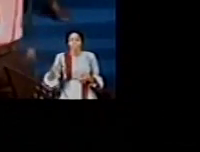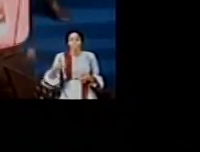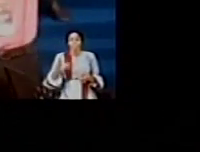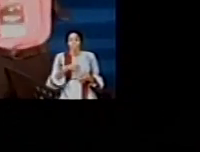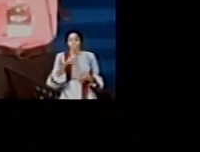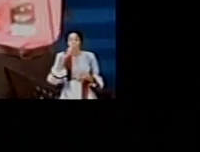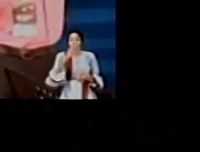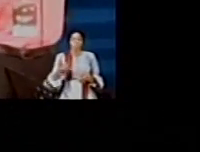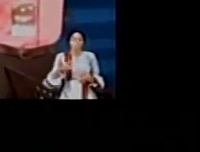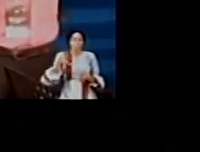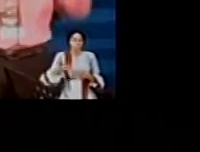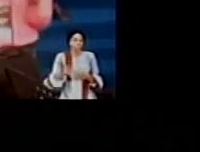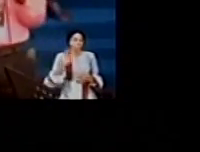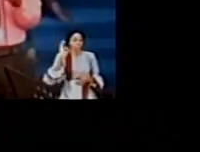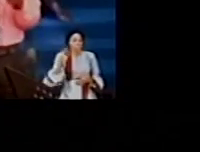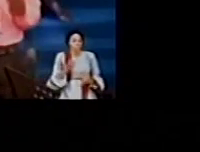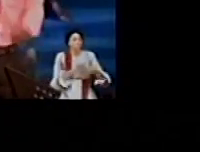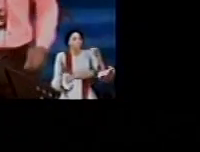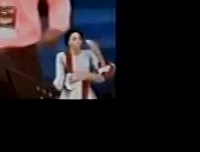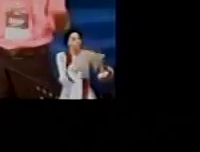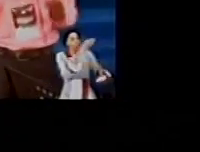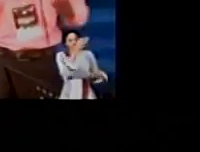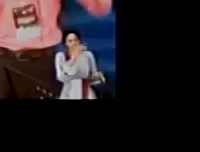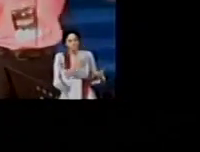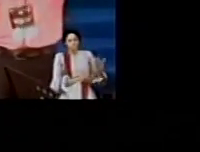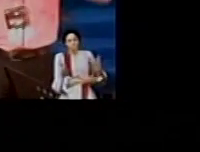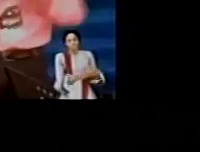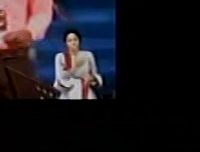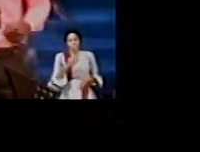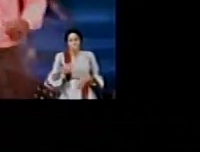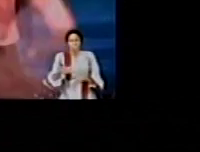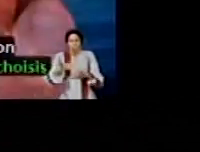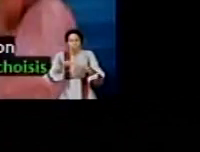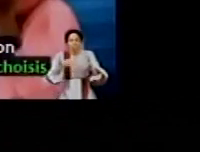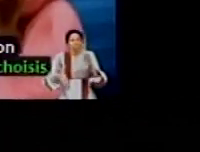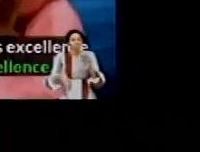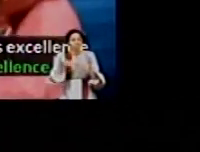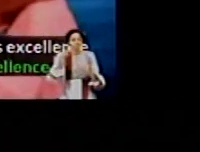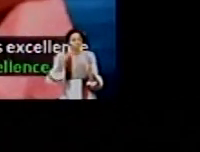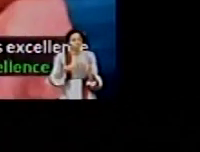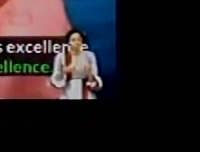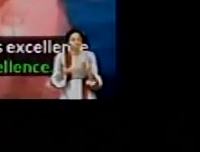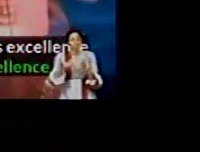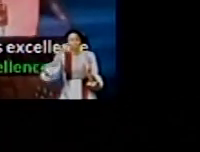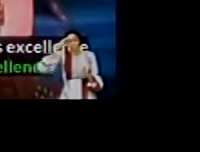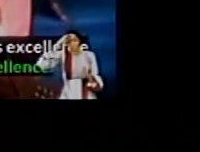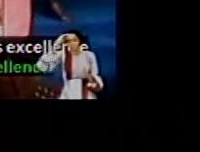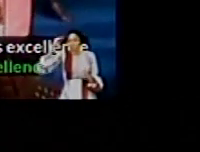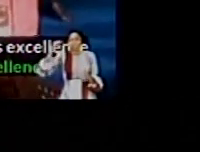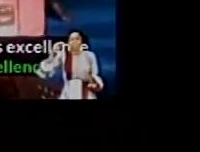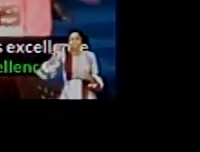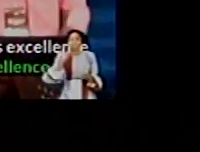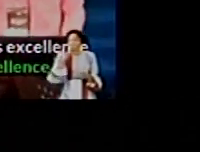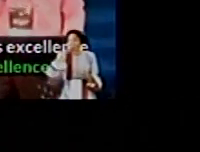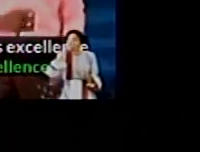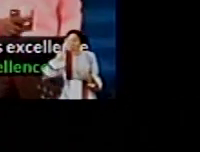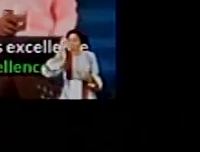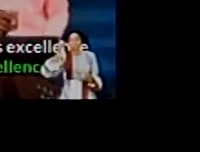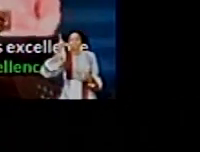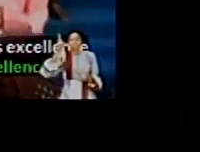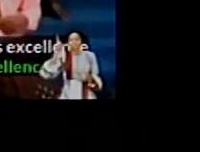Everybody say, we are a chosen generation, come for to show His excellence.